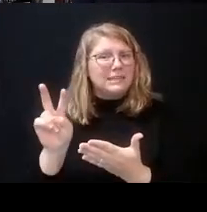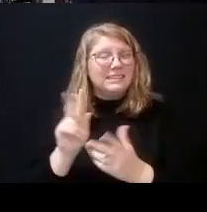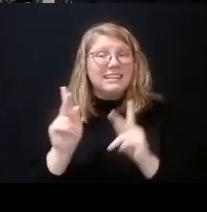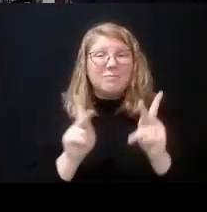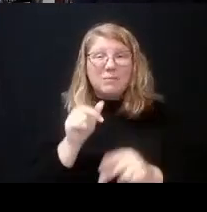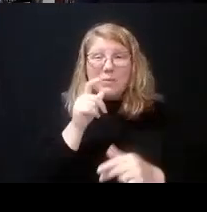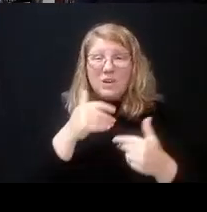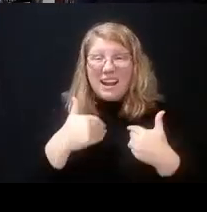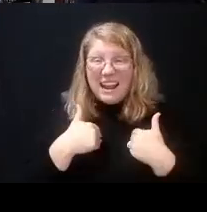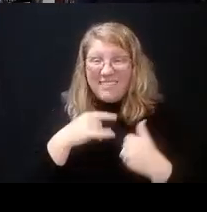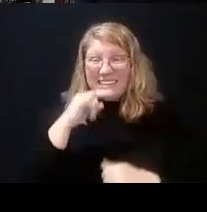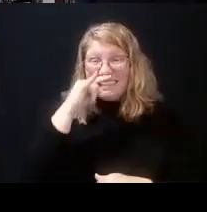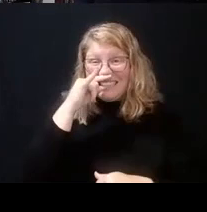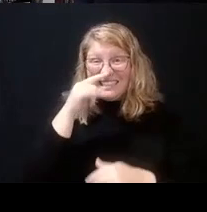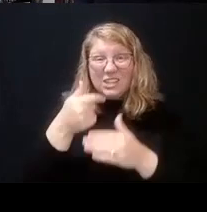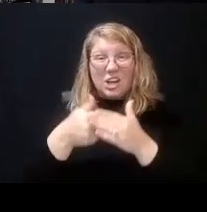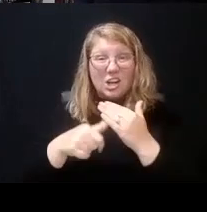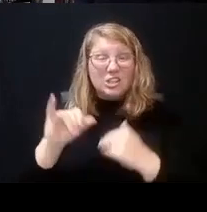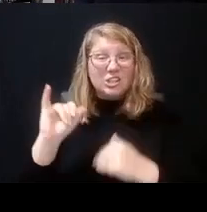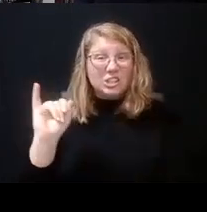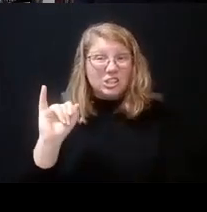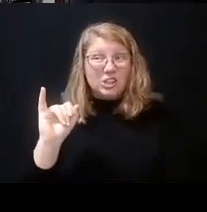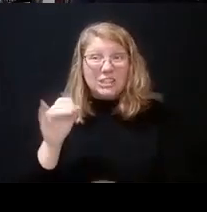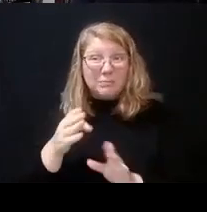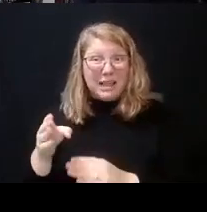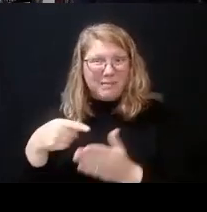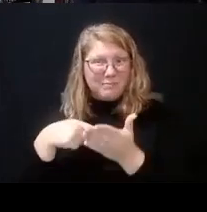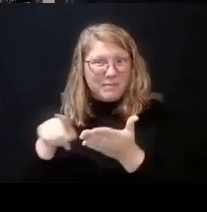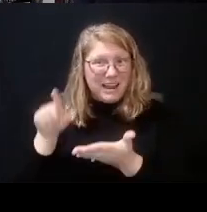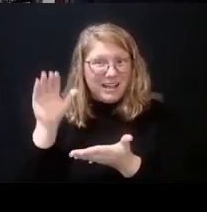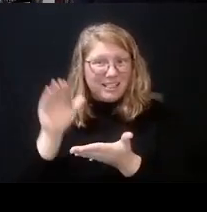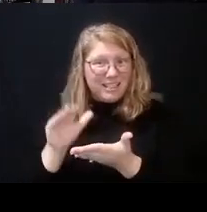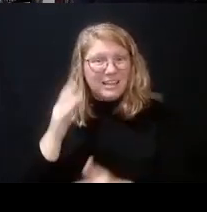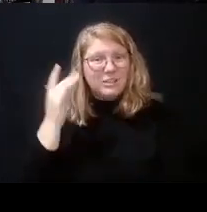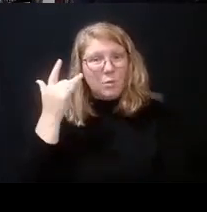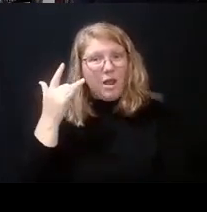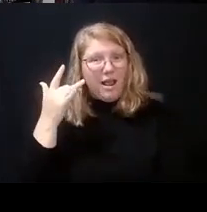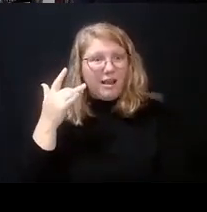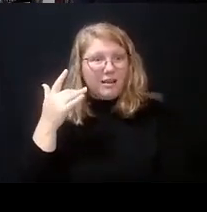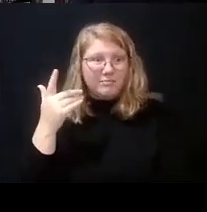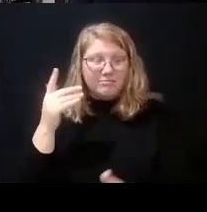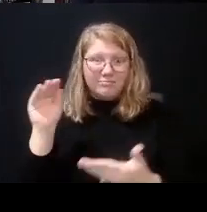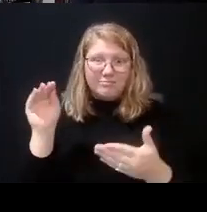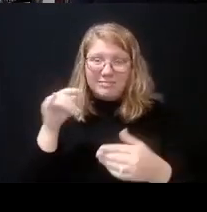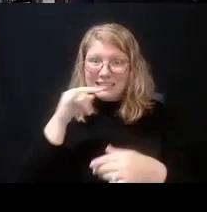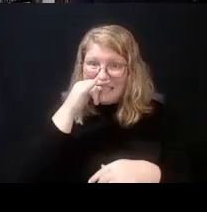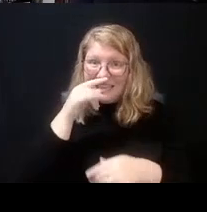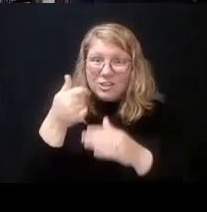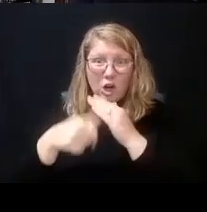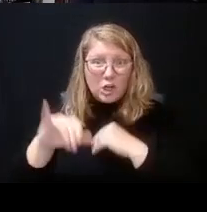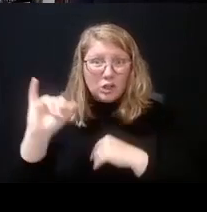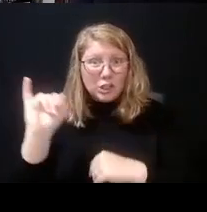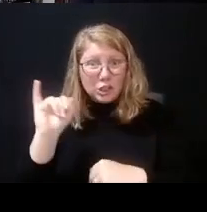on our insurance plan were just getting paid a lot less because they were putting their kids on insurance and needing to put hundreds of dollars into that every